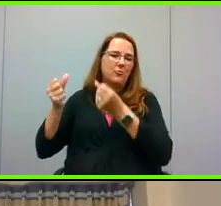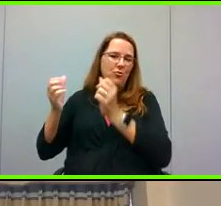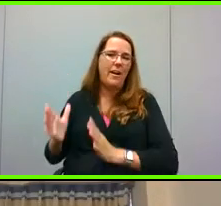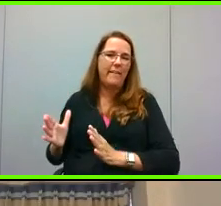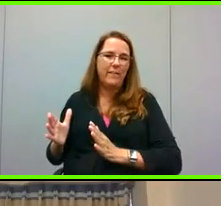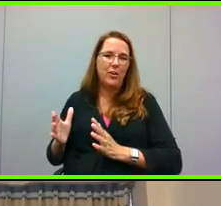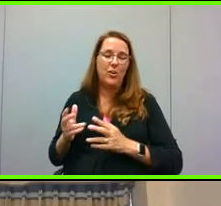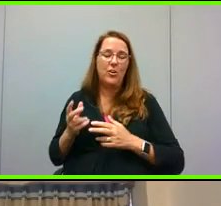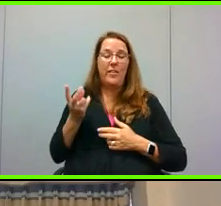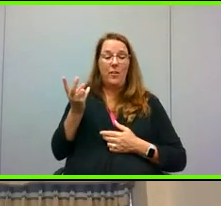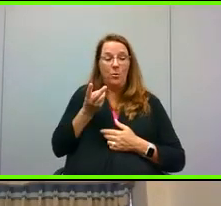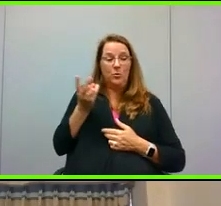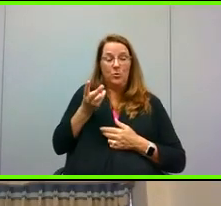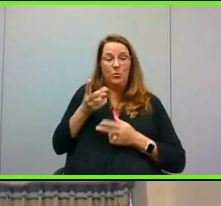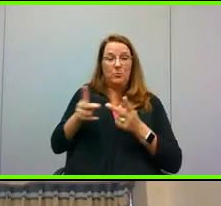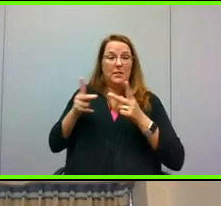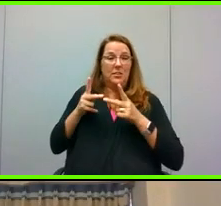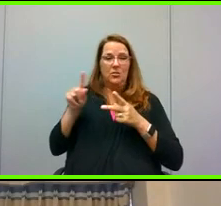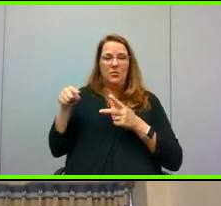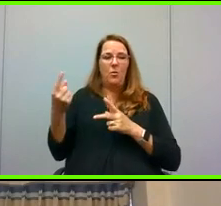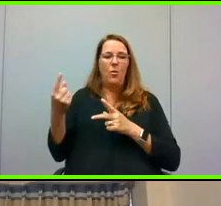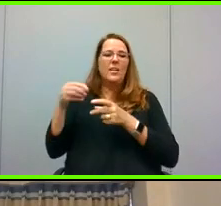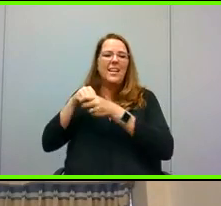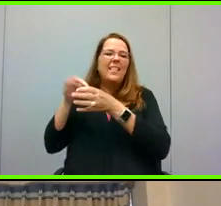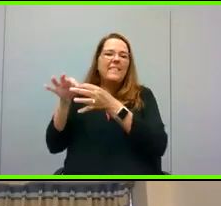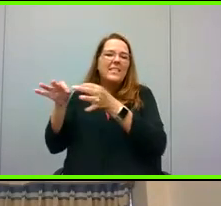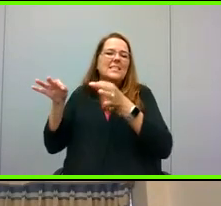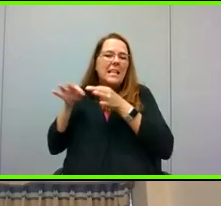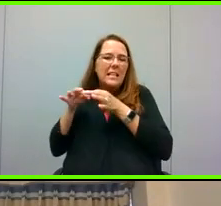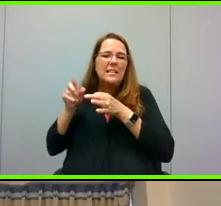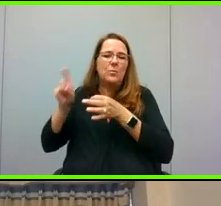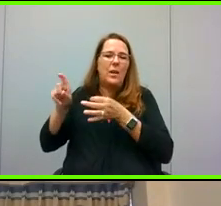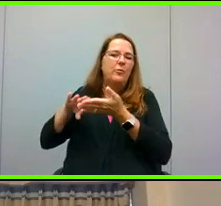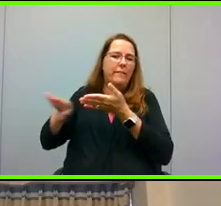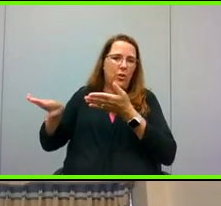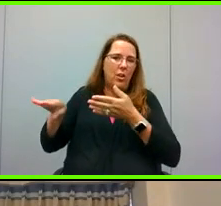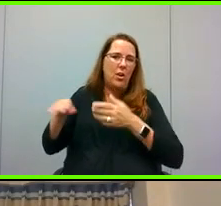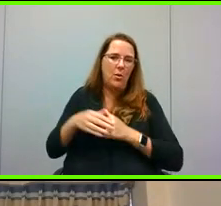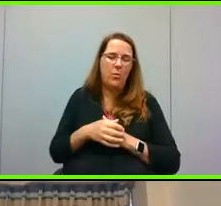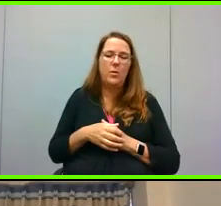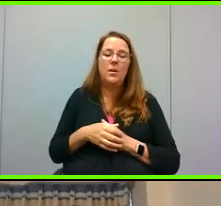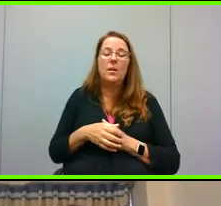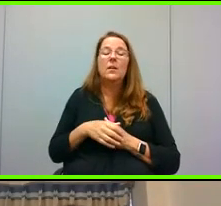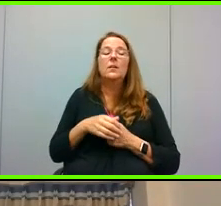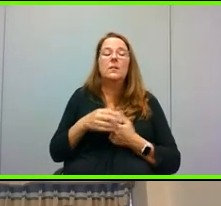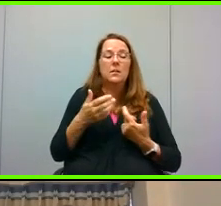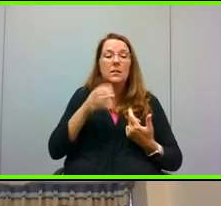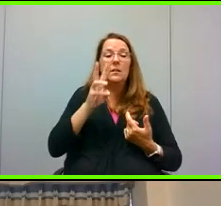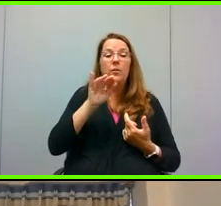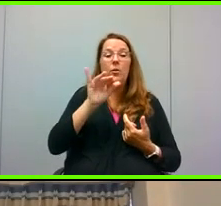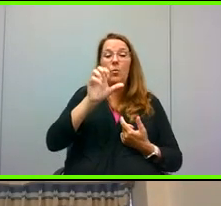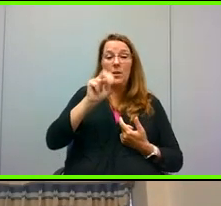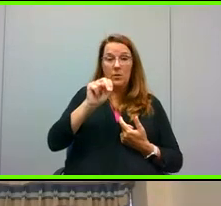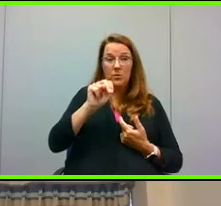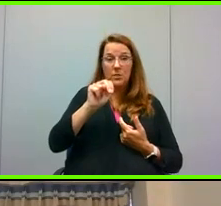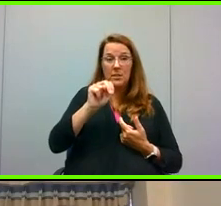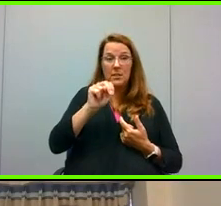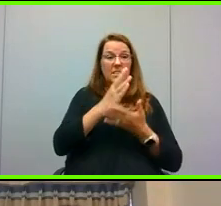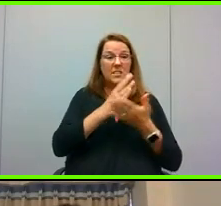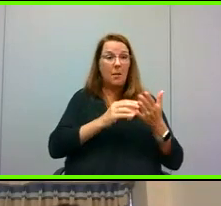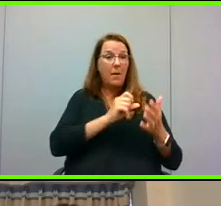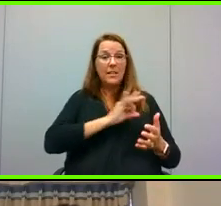2 positions in the field that we actually had furlough. I will say for Wilson, some of the staff that was not furloughed,